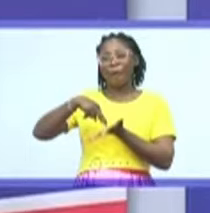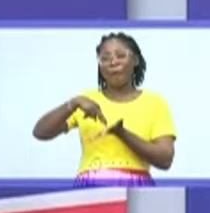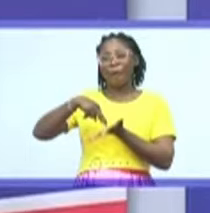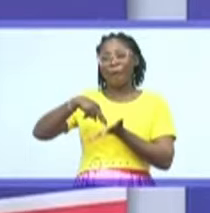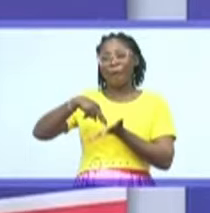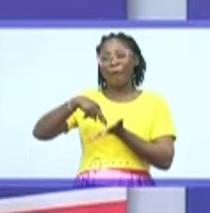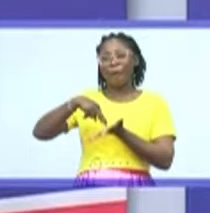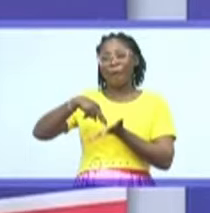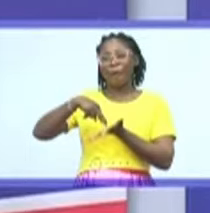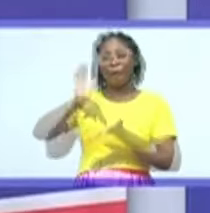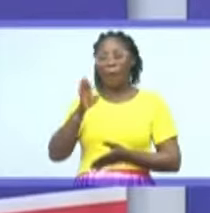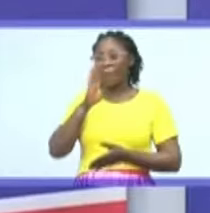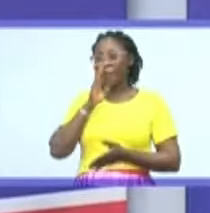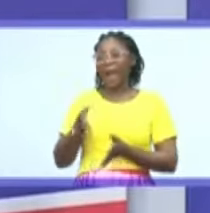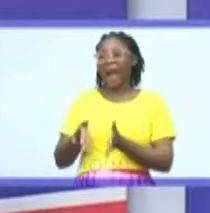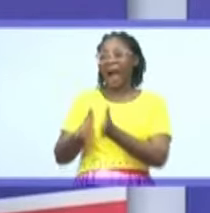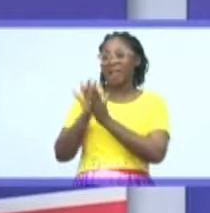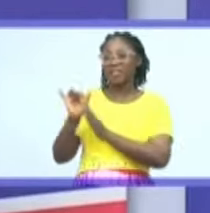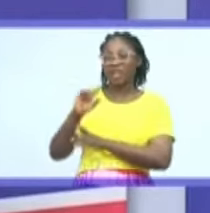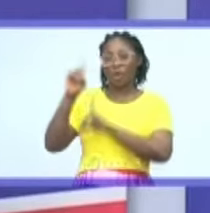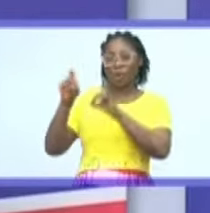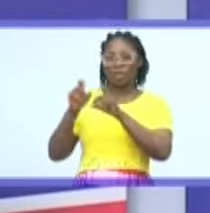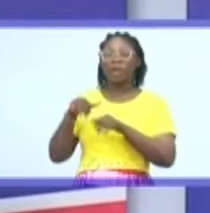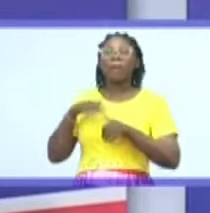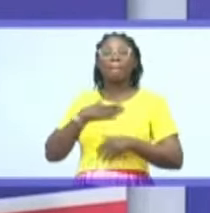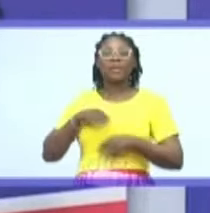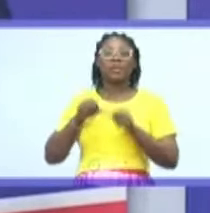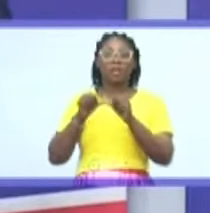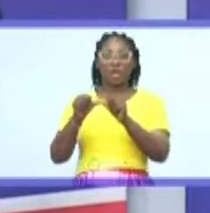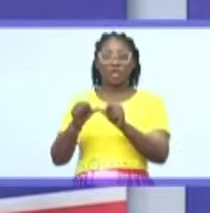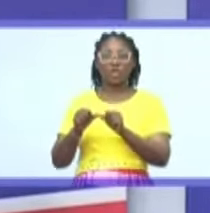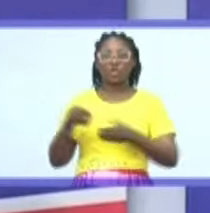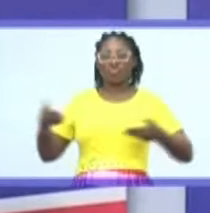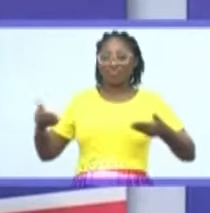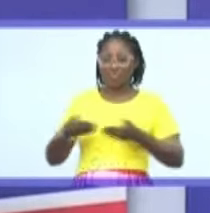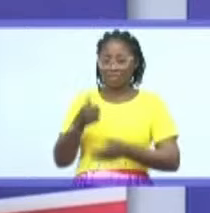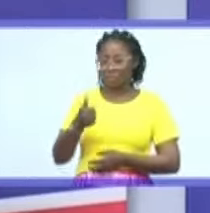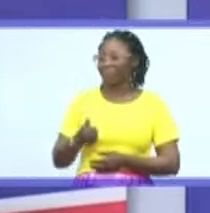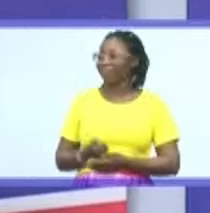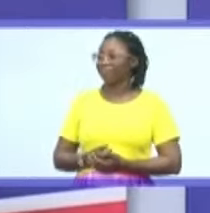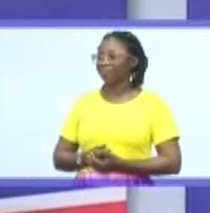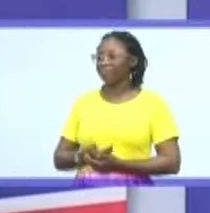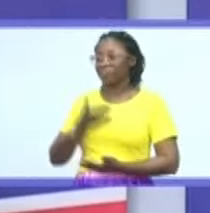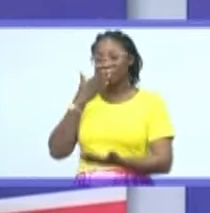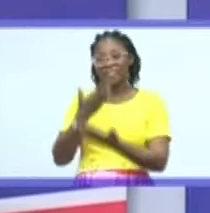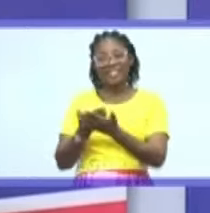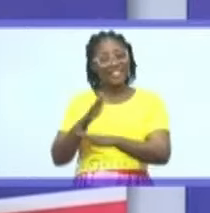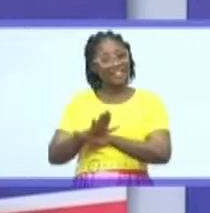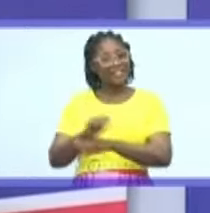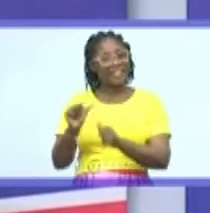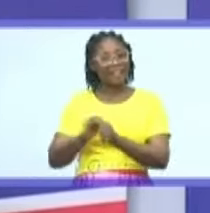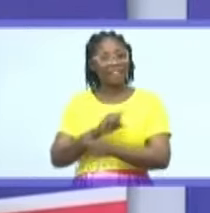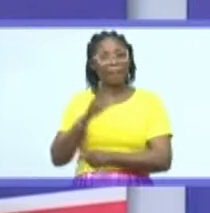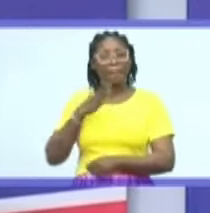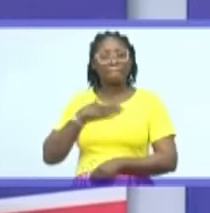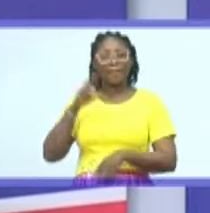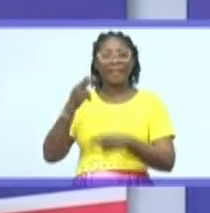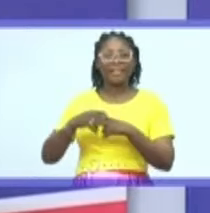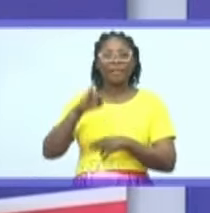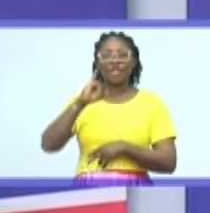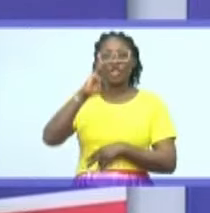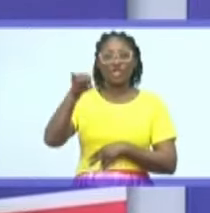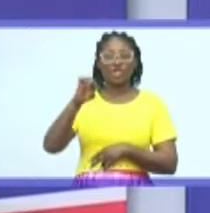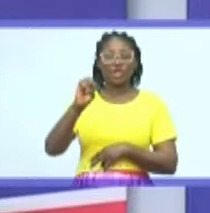and they will ask him questions. Please go ahead, introduce yourself. Good evening, everybody. My name is Ijoma